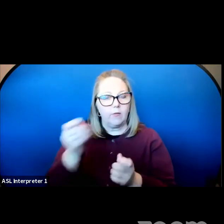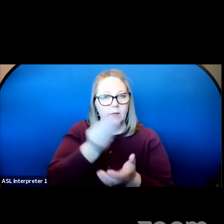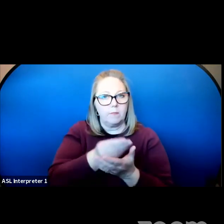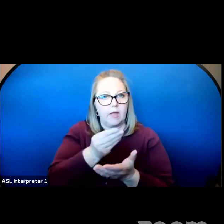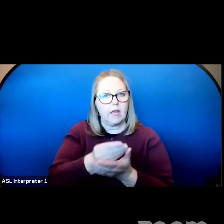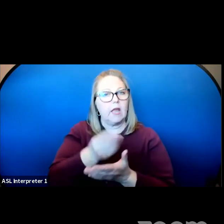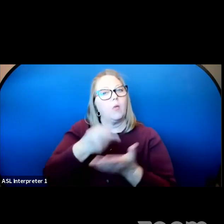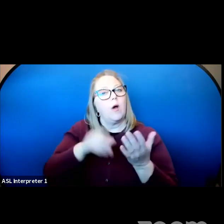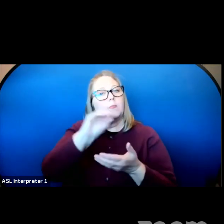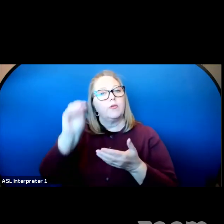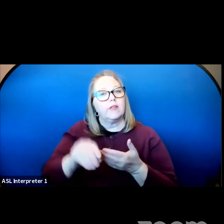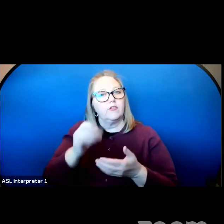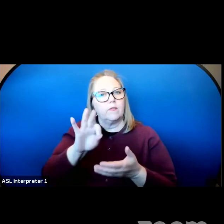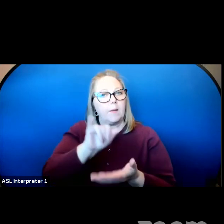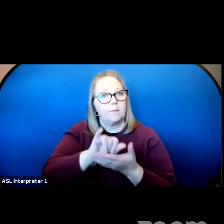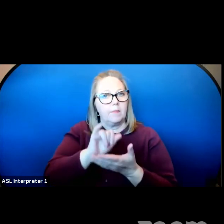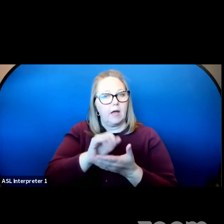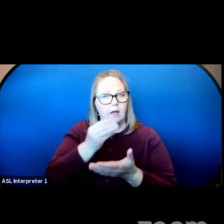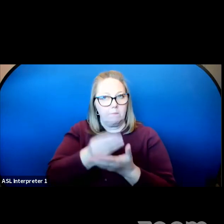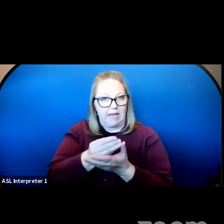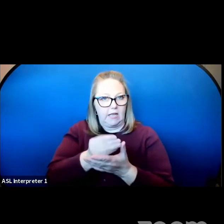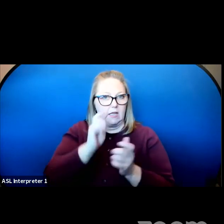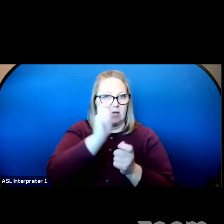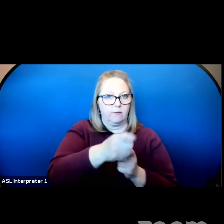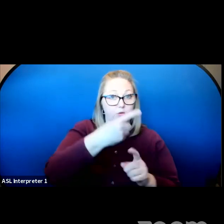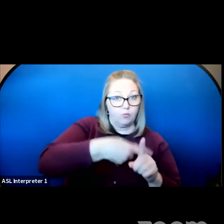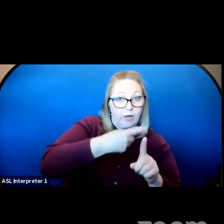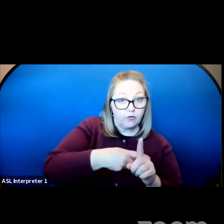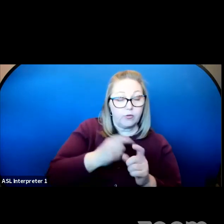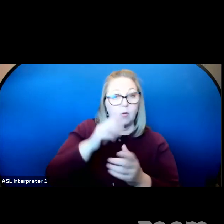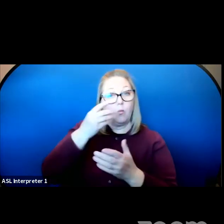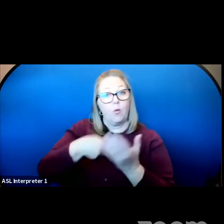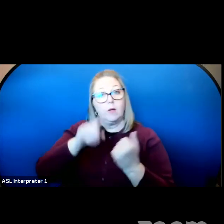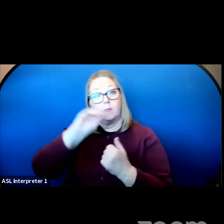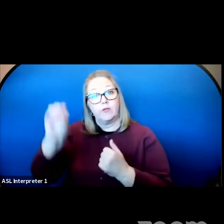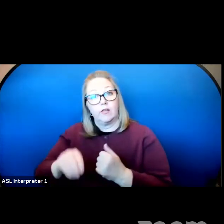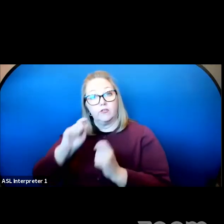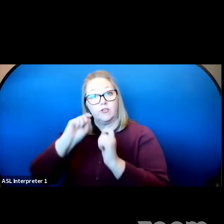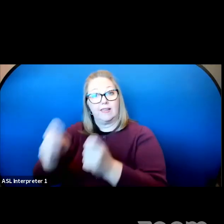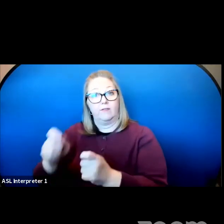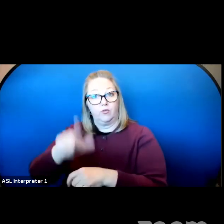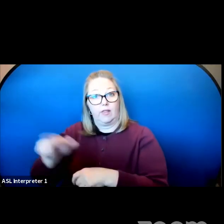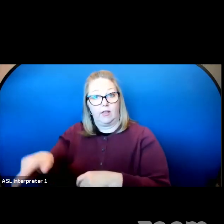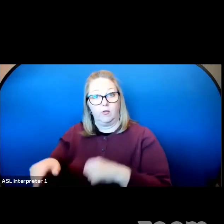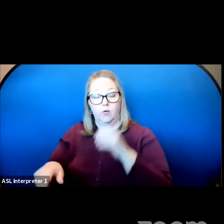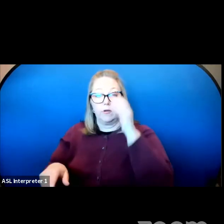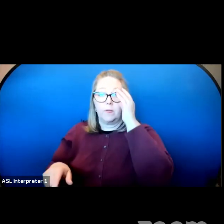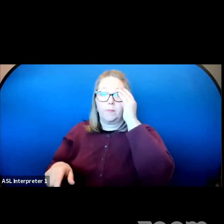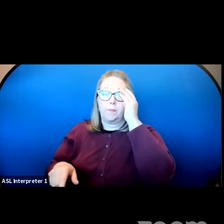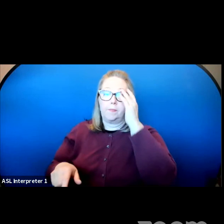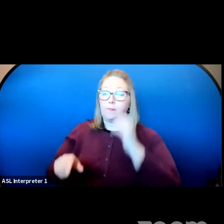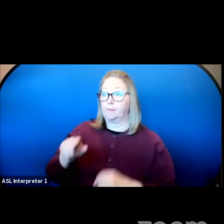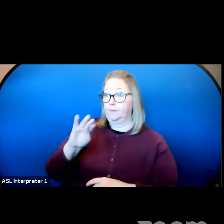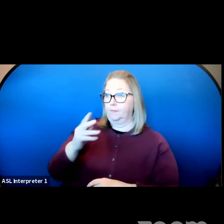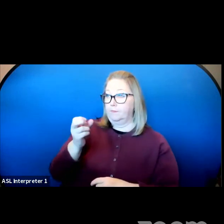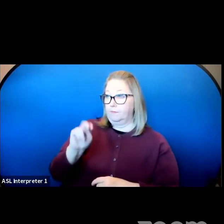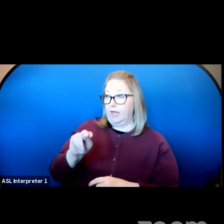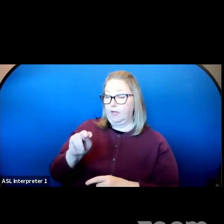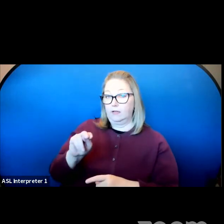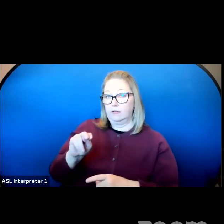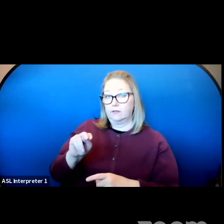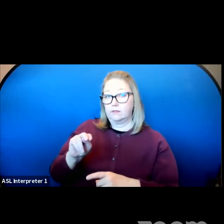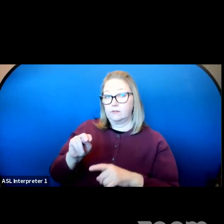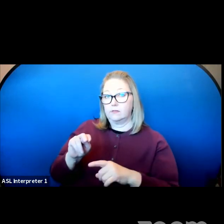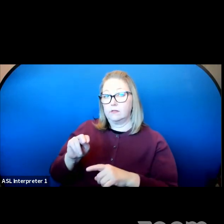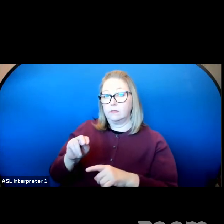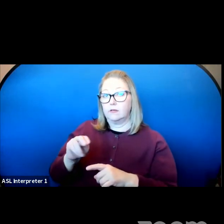money goes to renters and what percentage goes to the landlords? Thank you. Thanks for that question, Terry. I actually think that Shannon